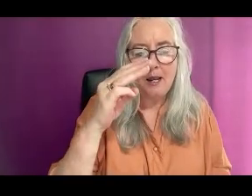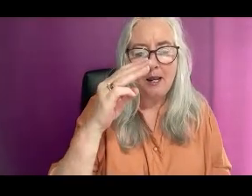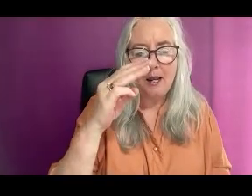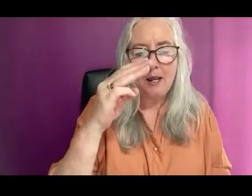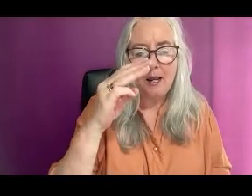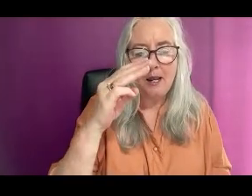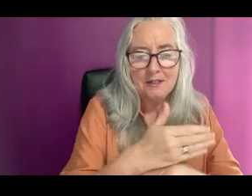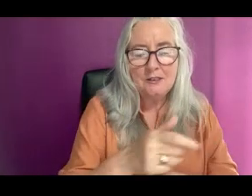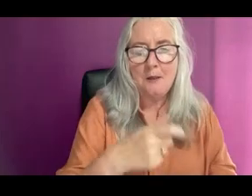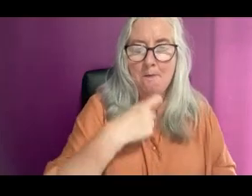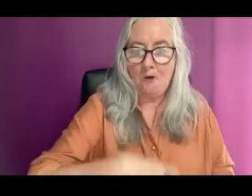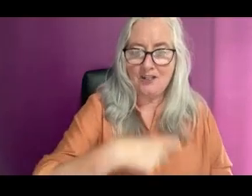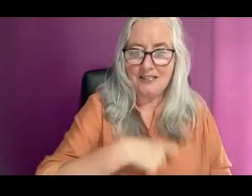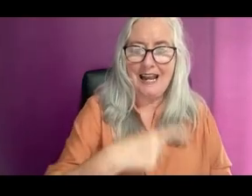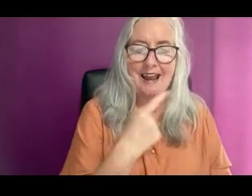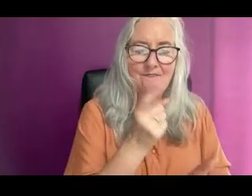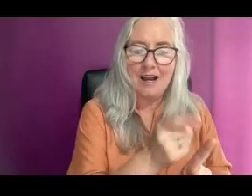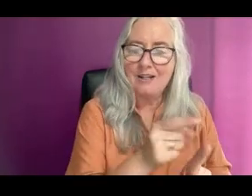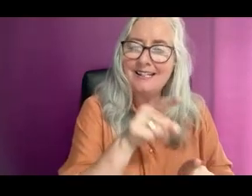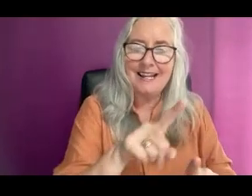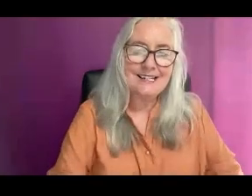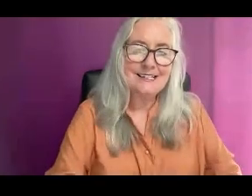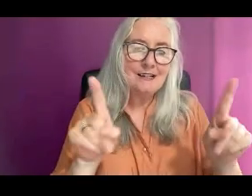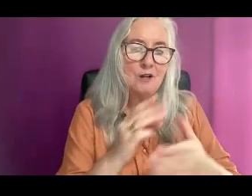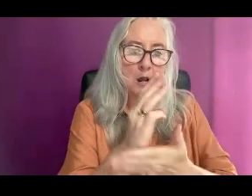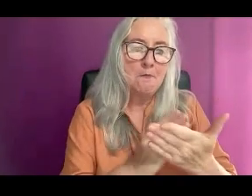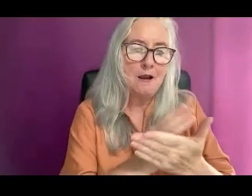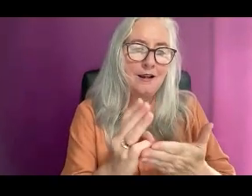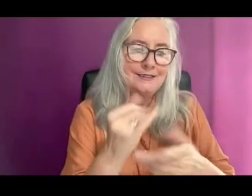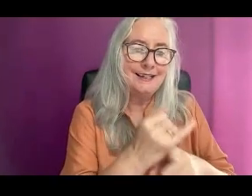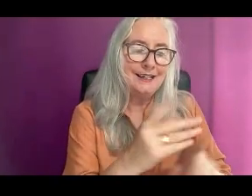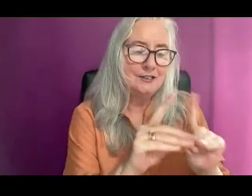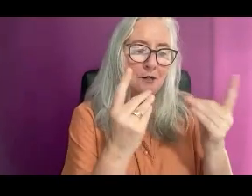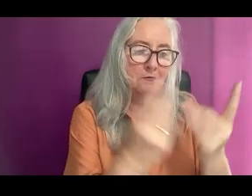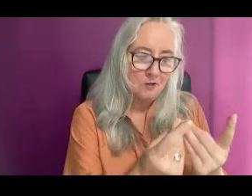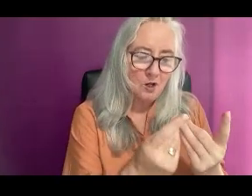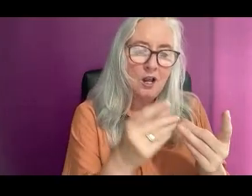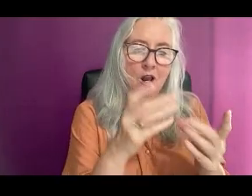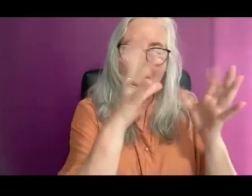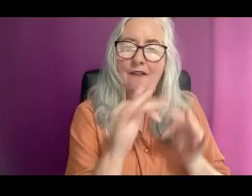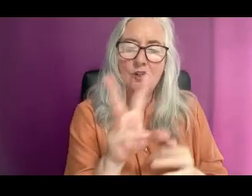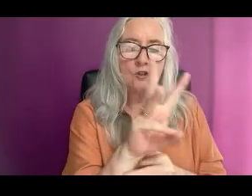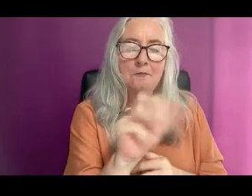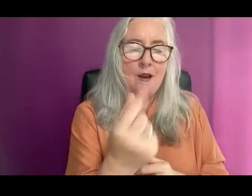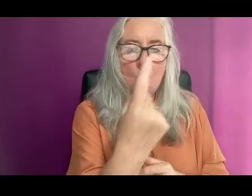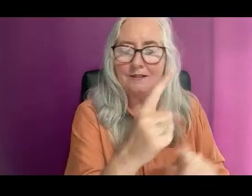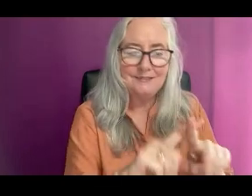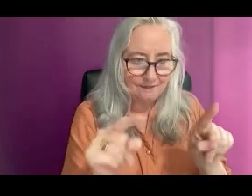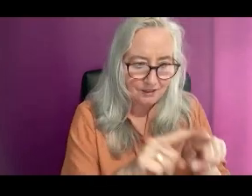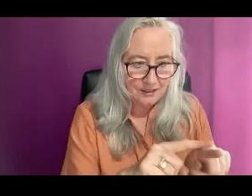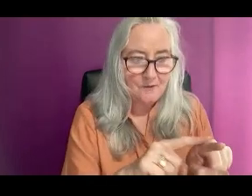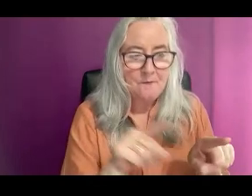So that would be a different division in the department. We'll be looking after the WA1 forms. The grant